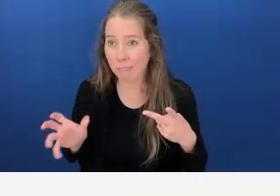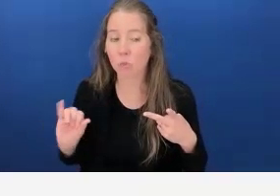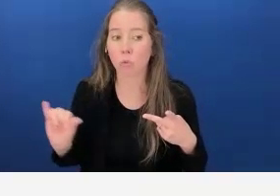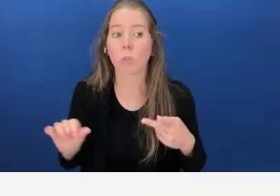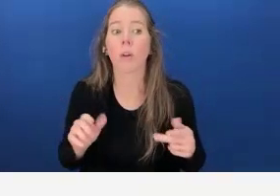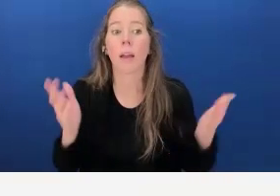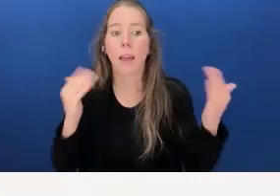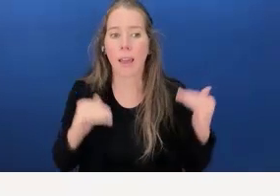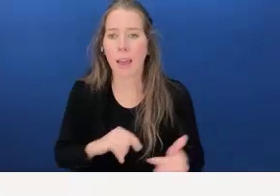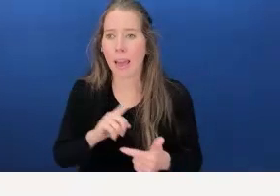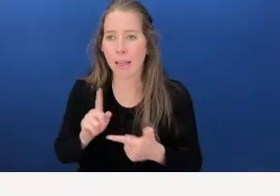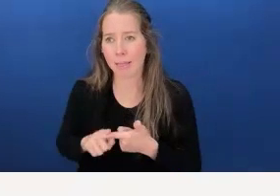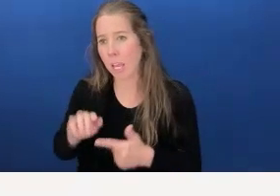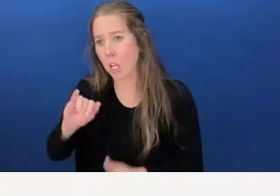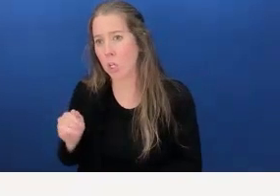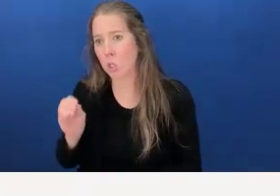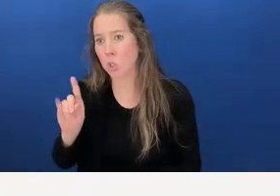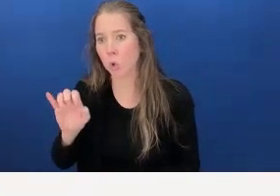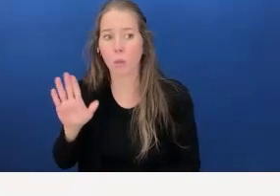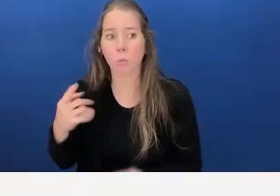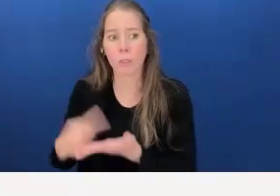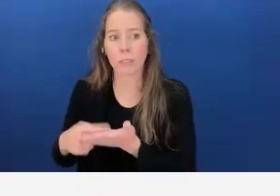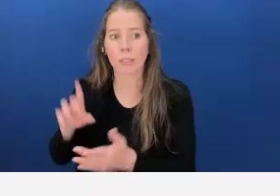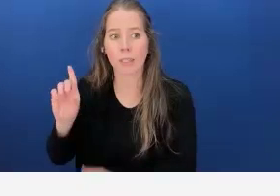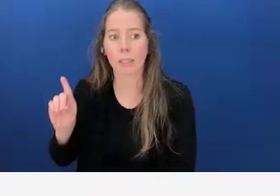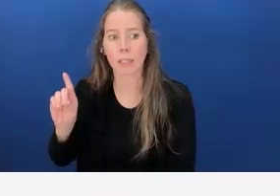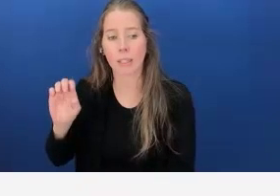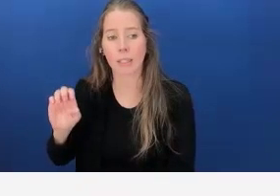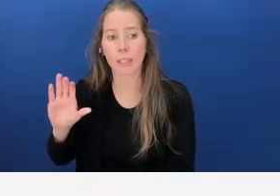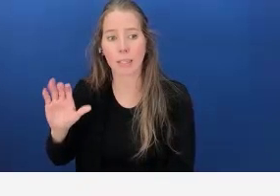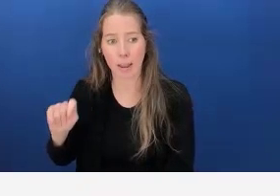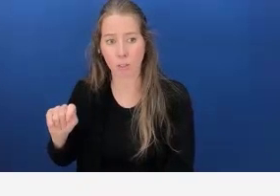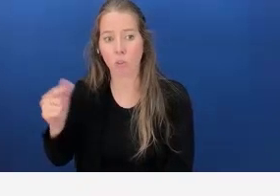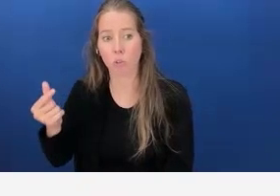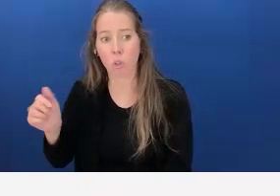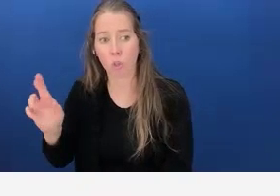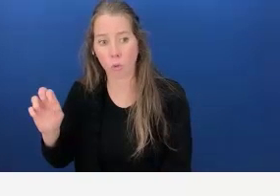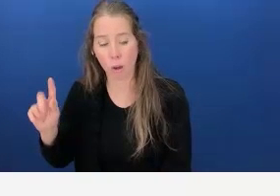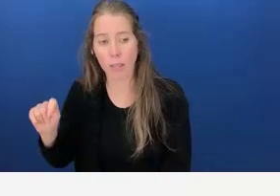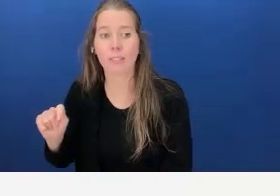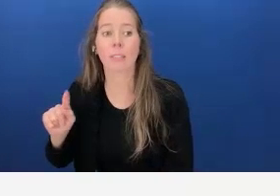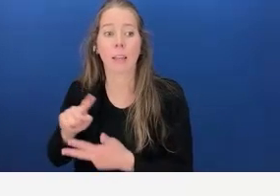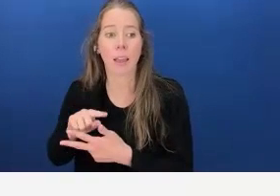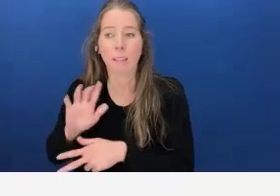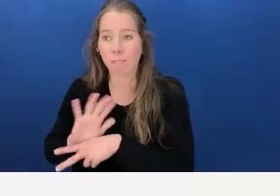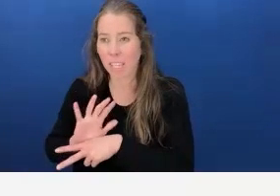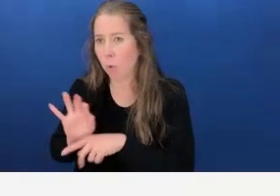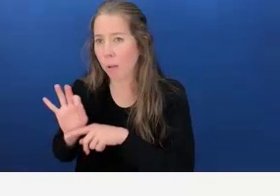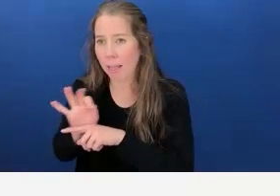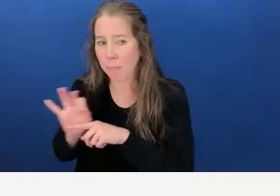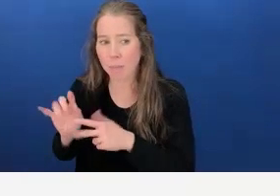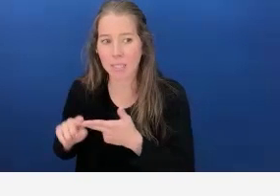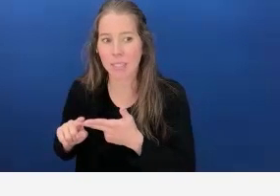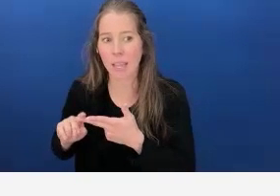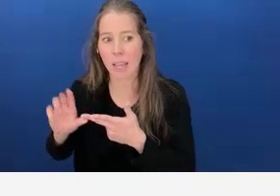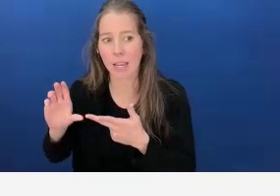Jodie's going to talk about the DECT grant as well as video elements, and then also a captioning service through